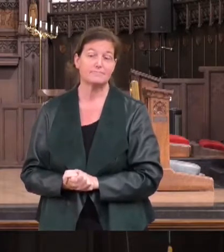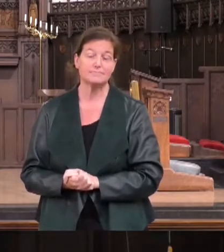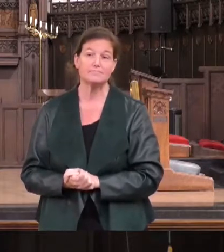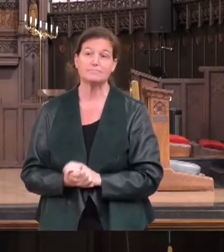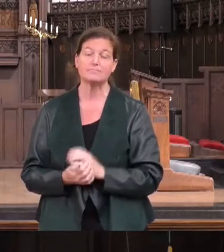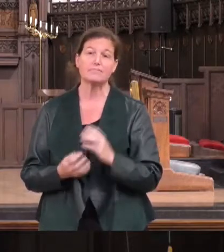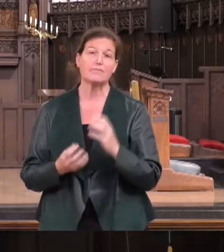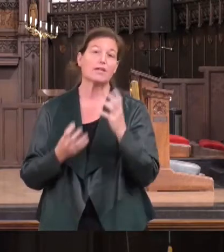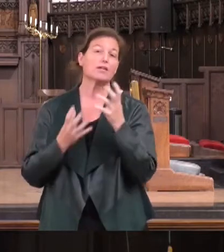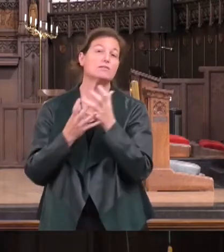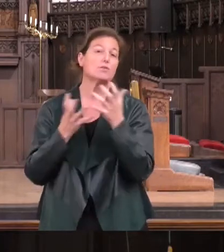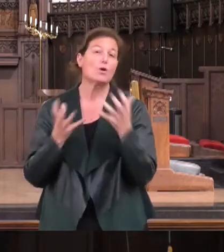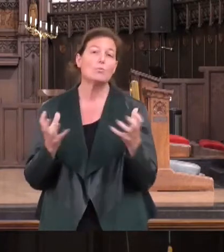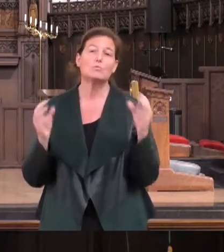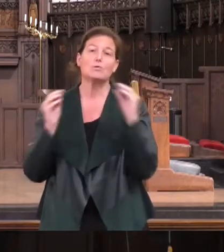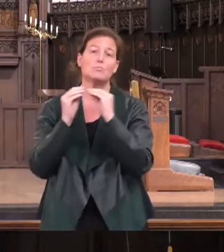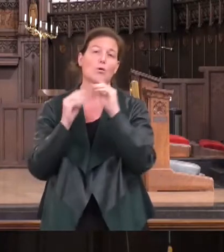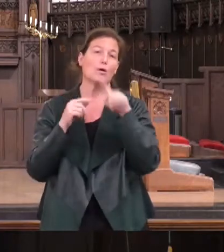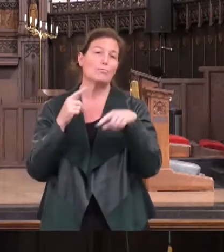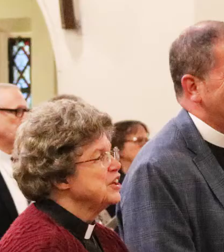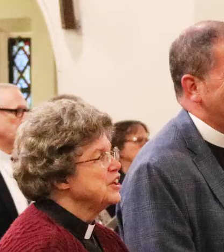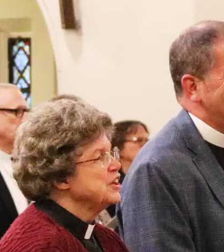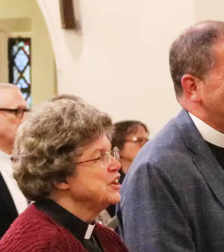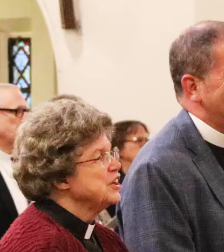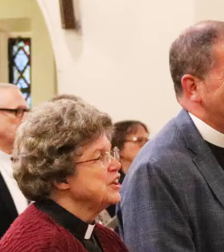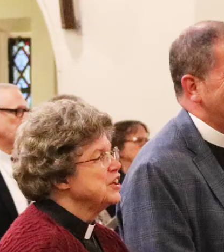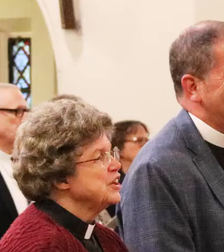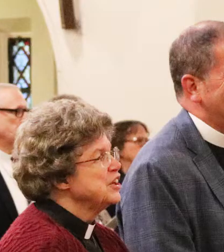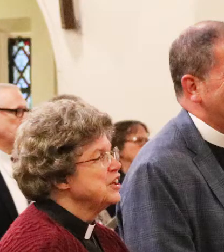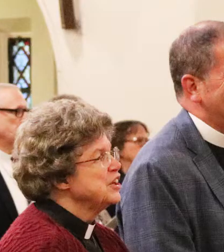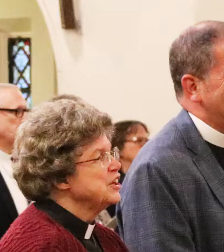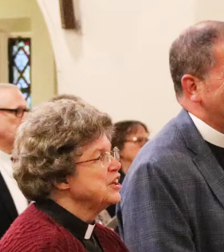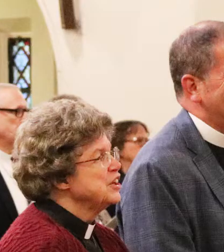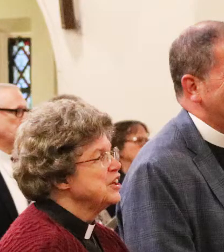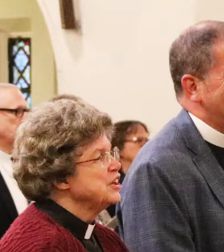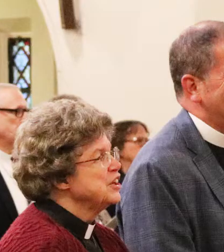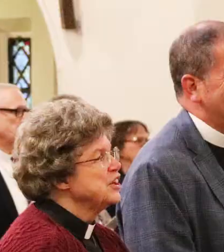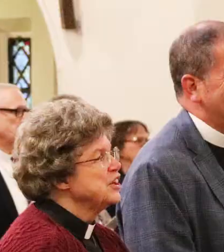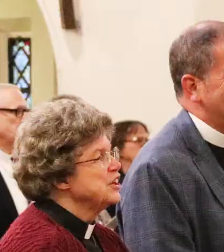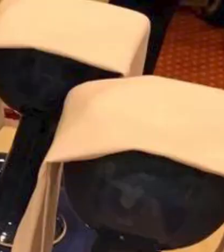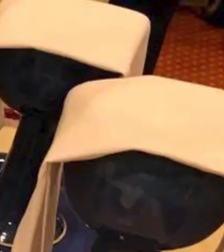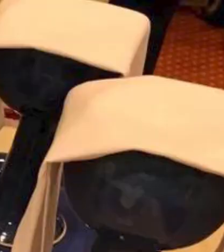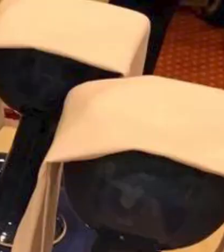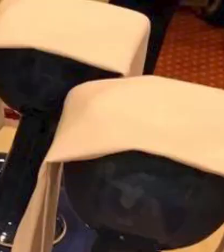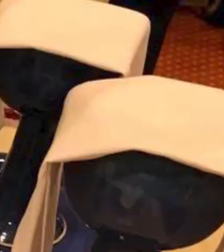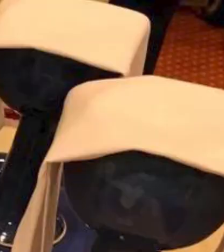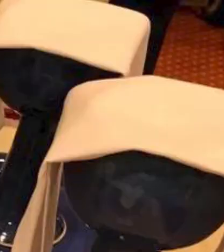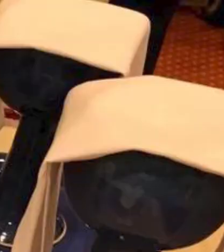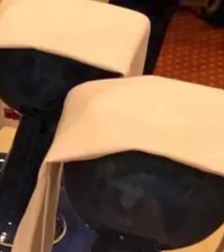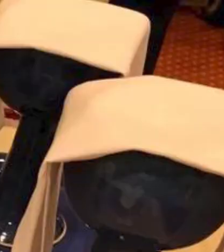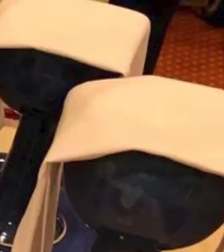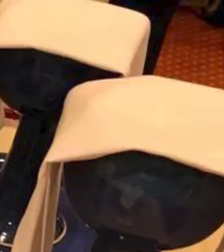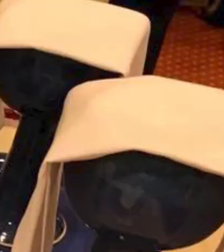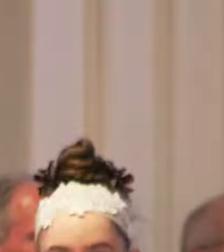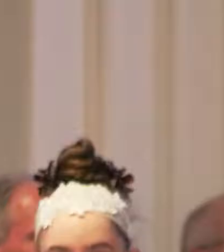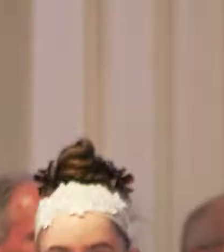And there's so much more about the church that we miss, like seeing each other in person, Holy